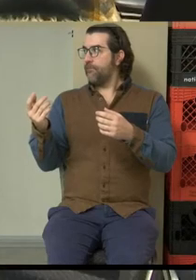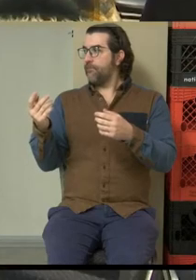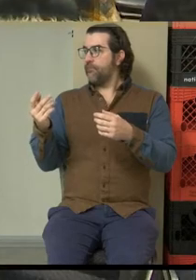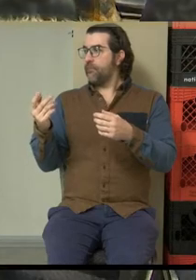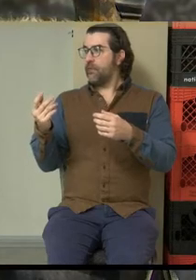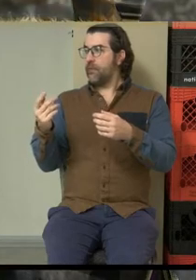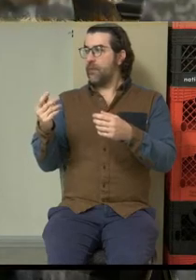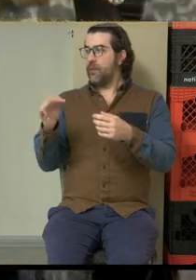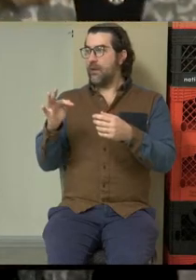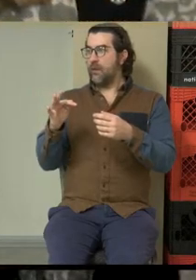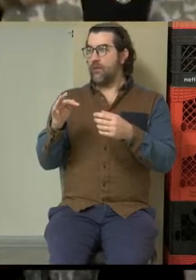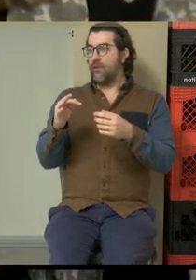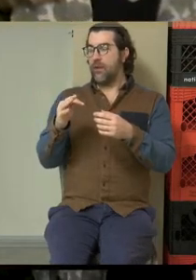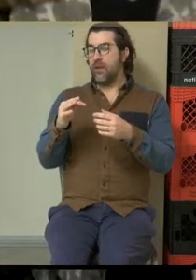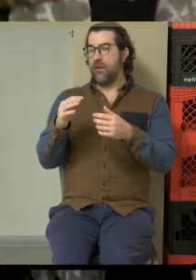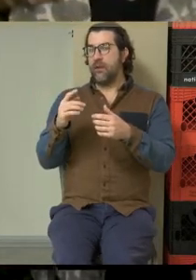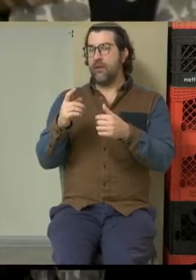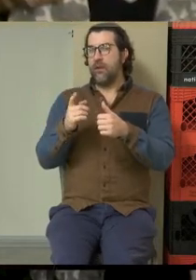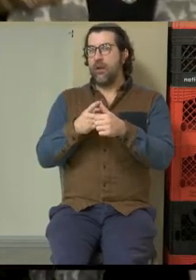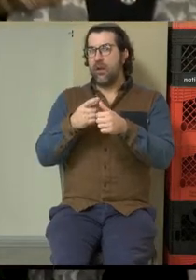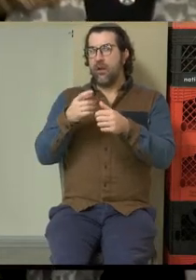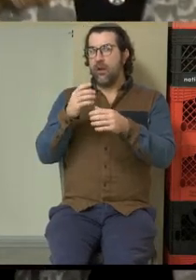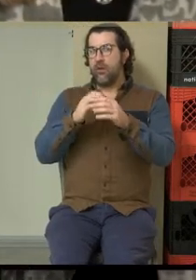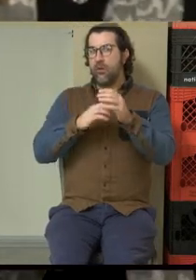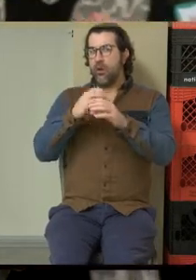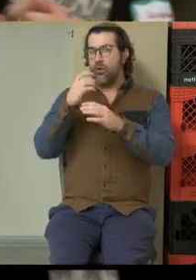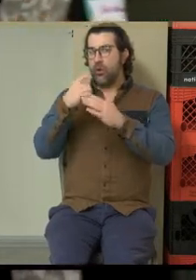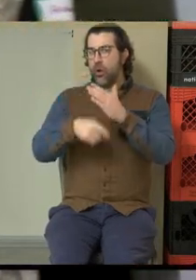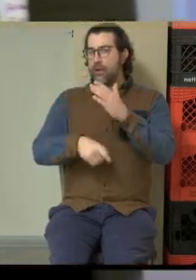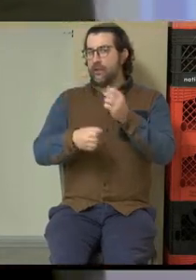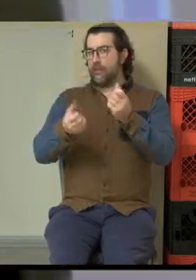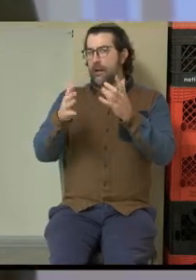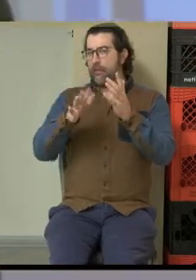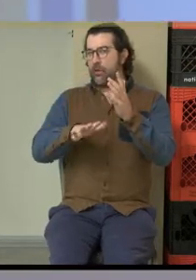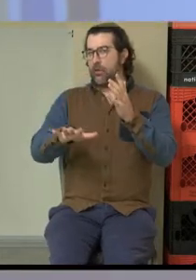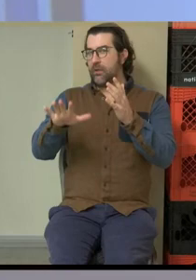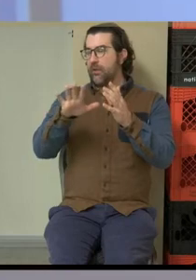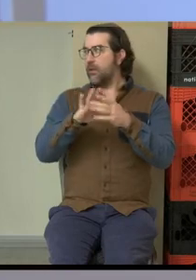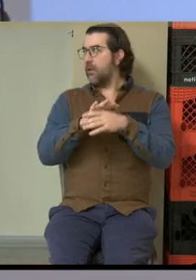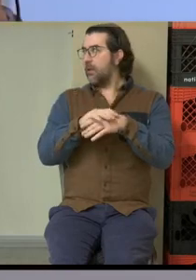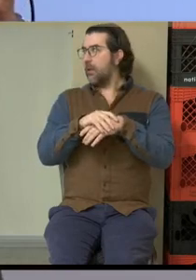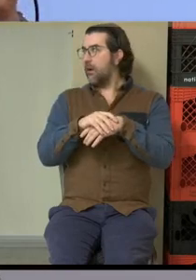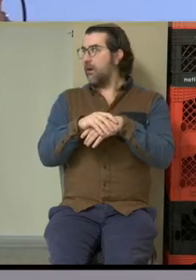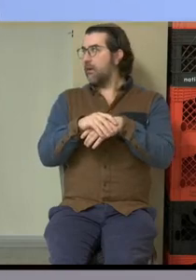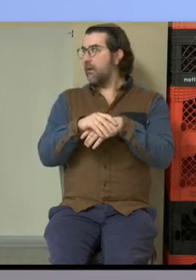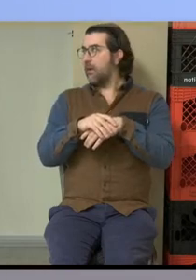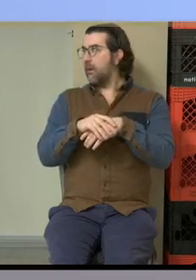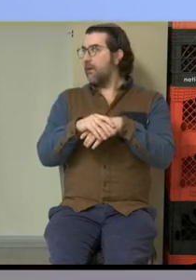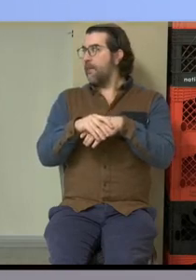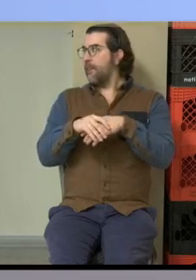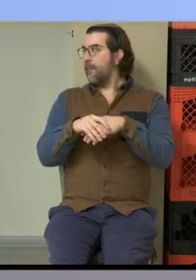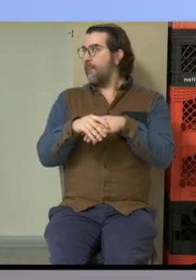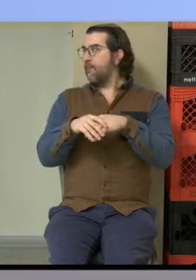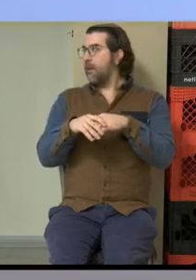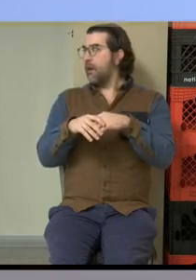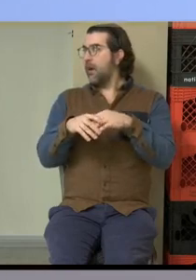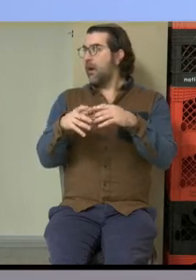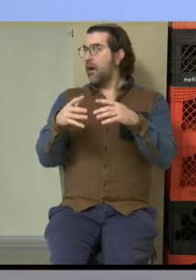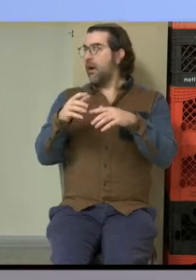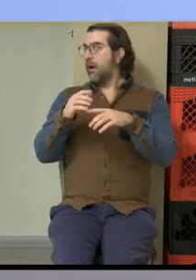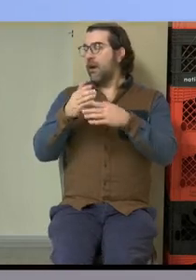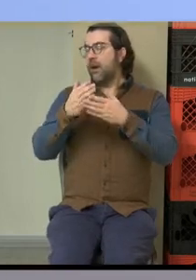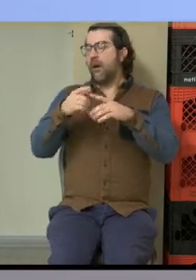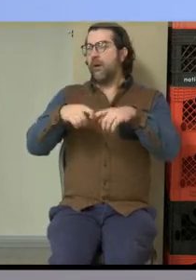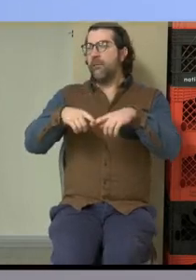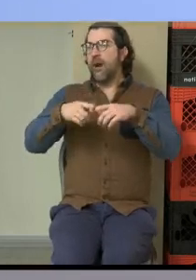online is if whether there's a preliminary construction cost. I think that's going to depend on, you know, some of the